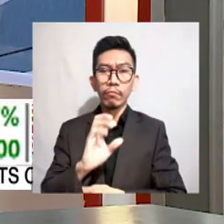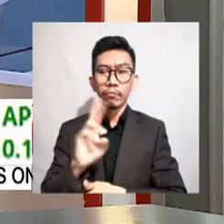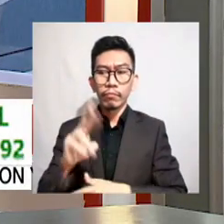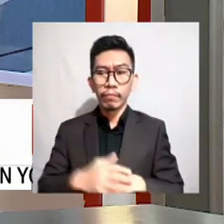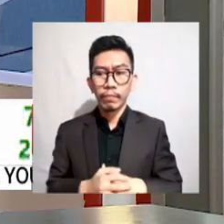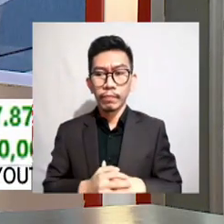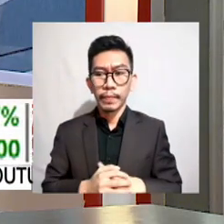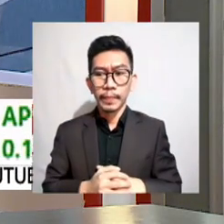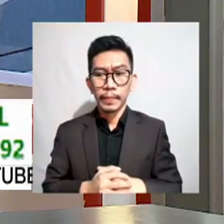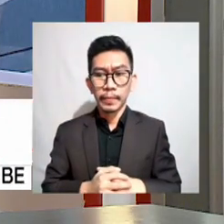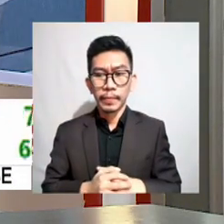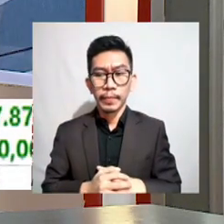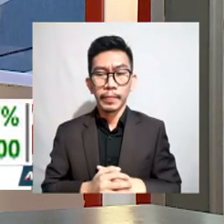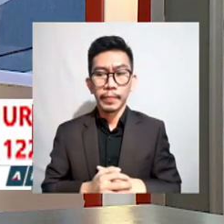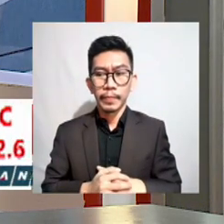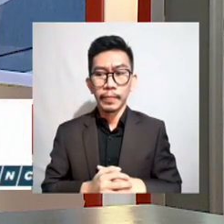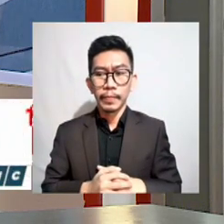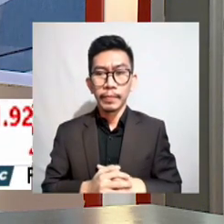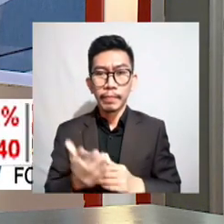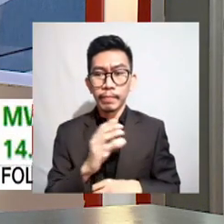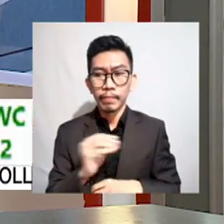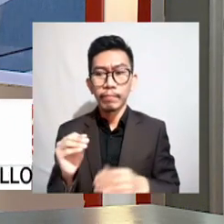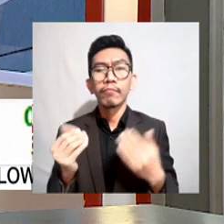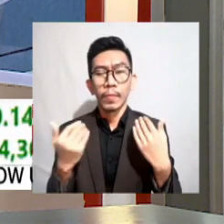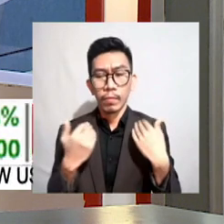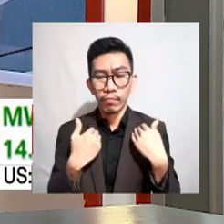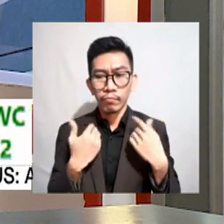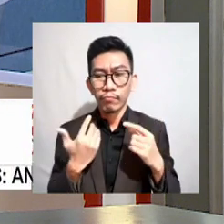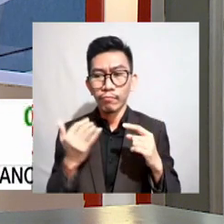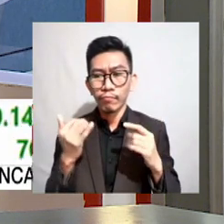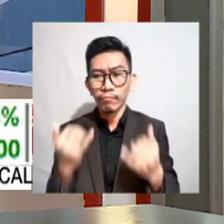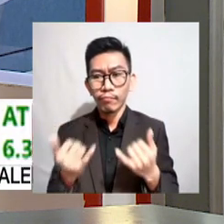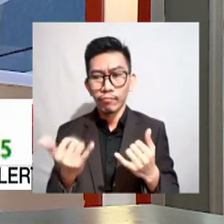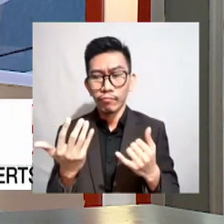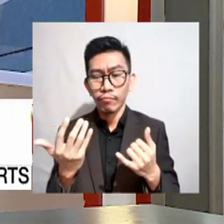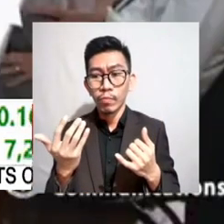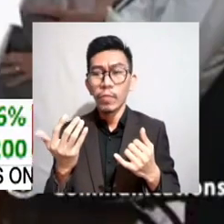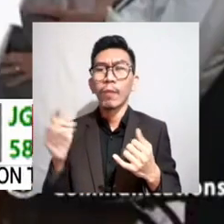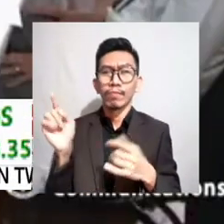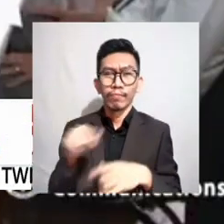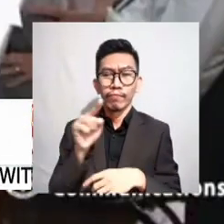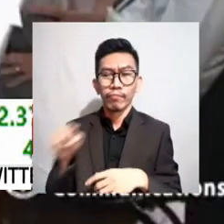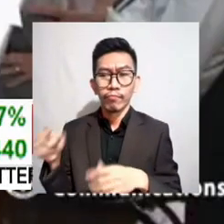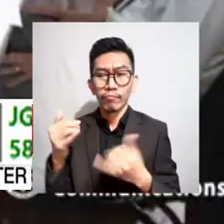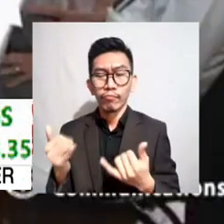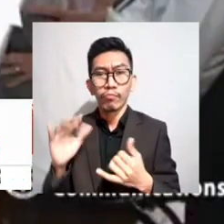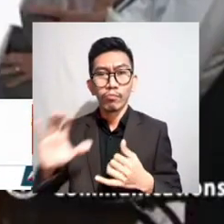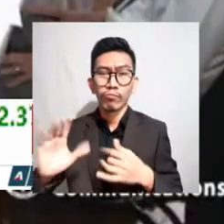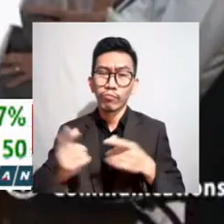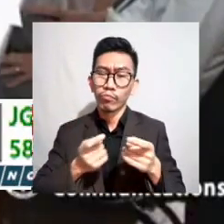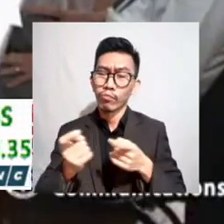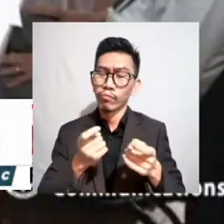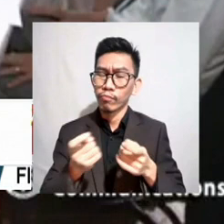Malacañang again blaming its critics for all the negative press it's been getting on its pandemic response. During Monday night's address, President